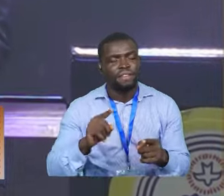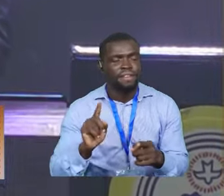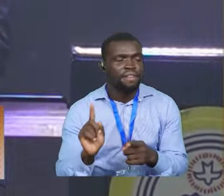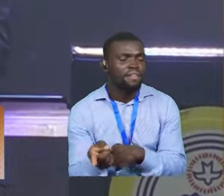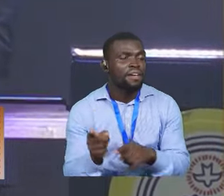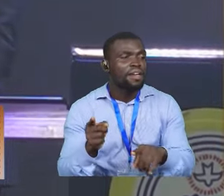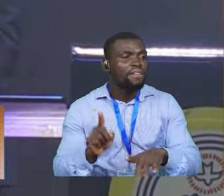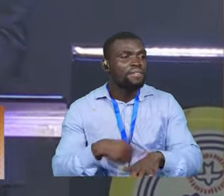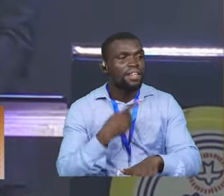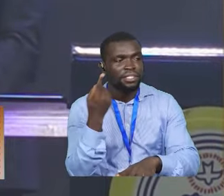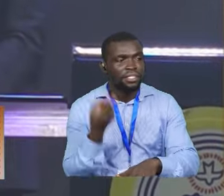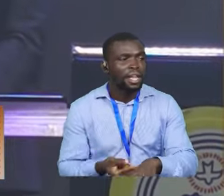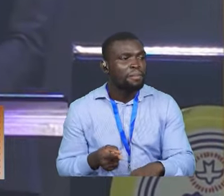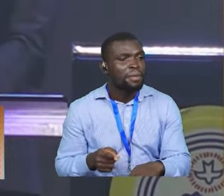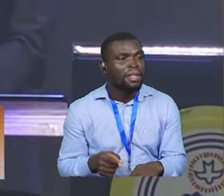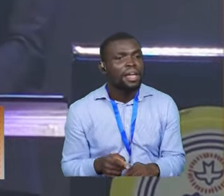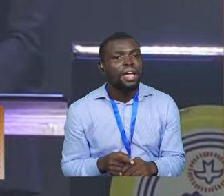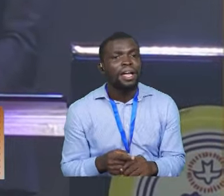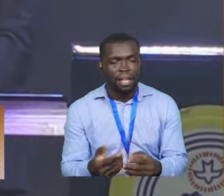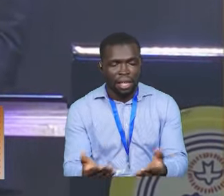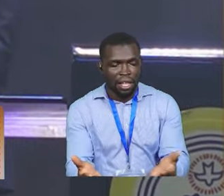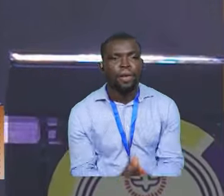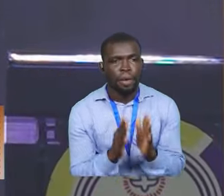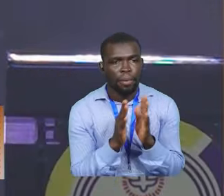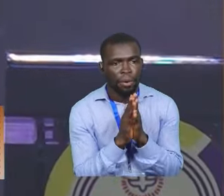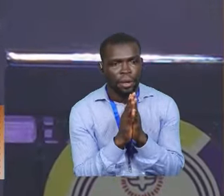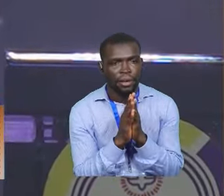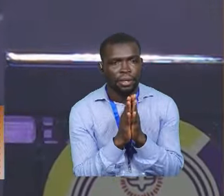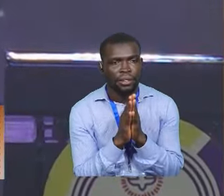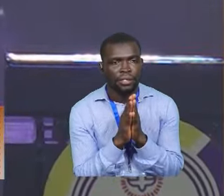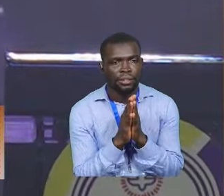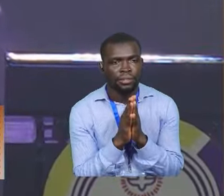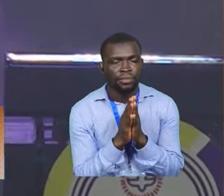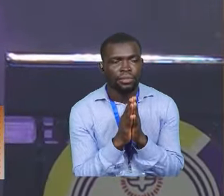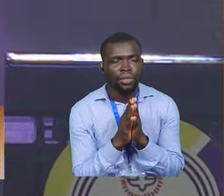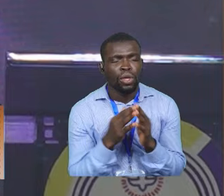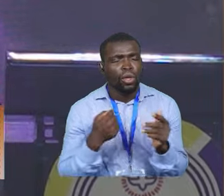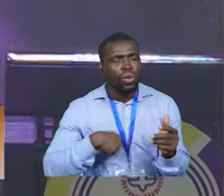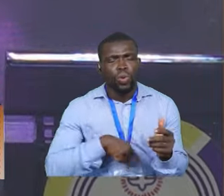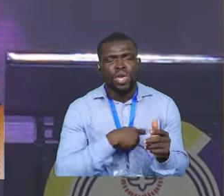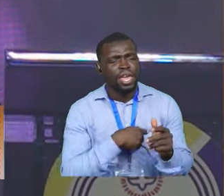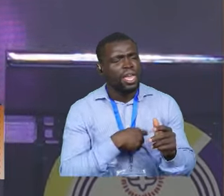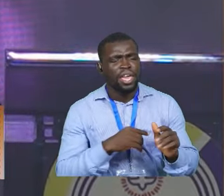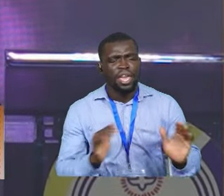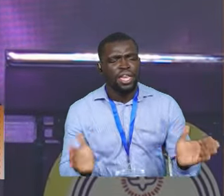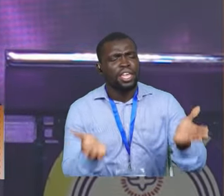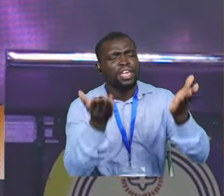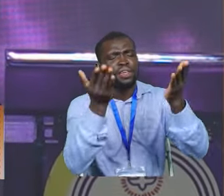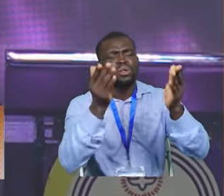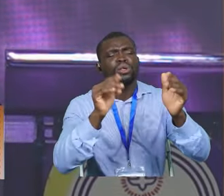unche eradensa. Those who just came, please come up front. Yadena sene aye imagutin.